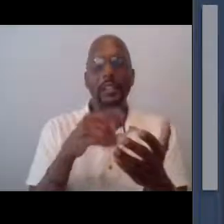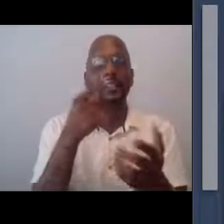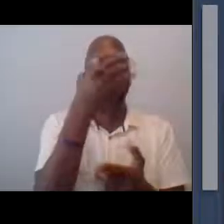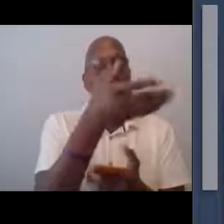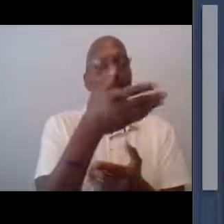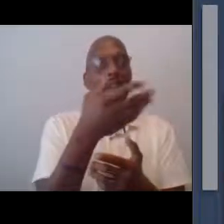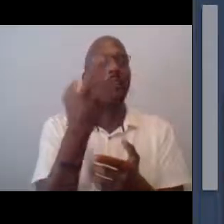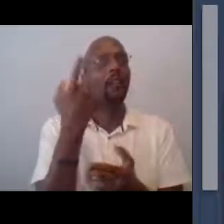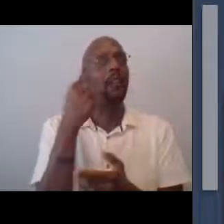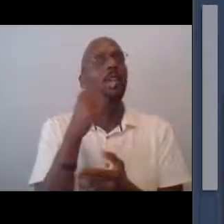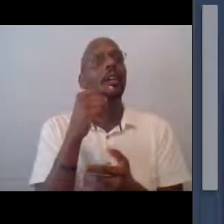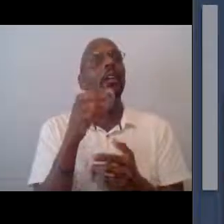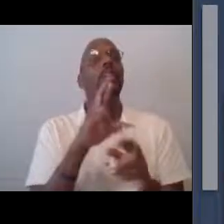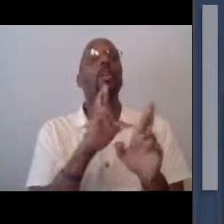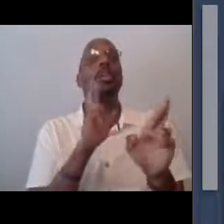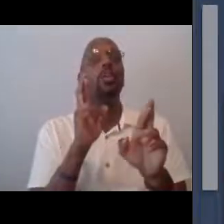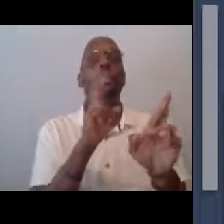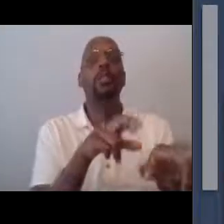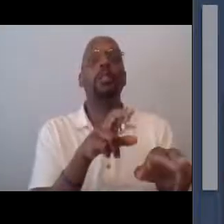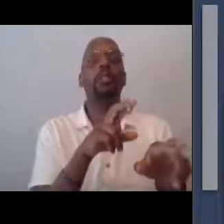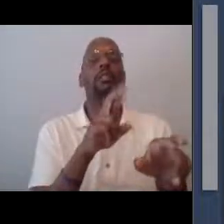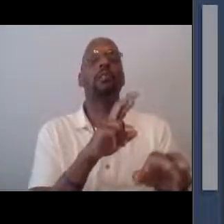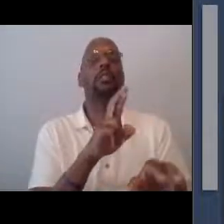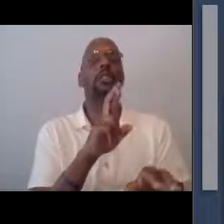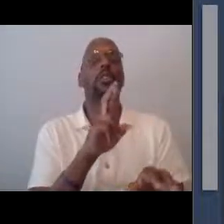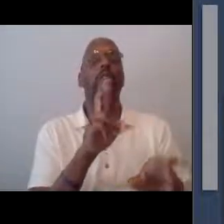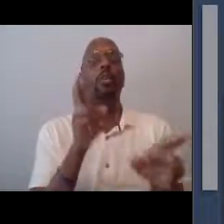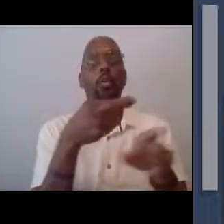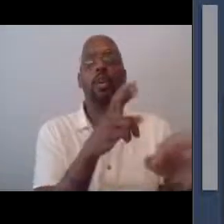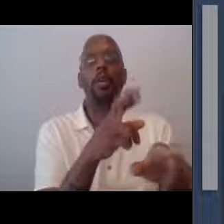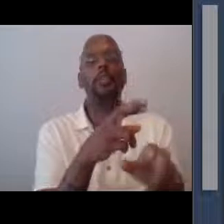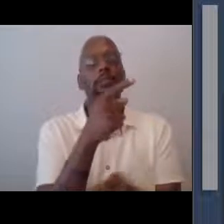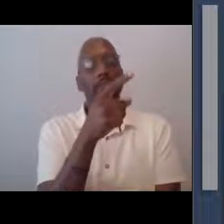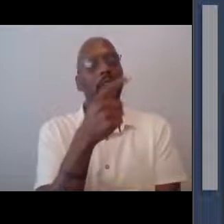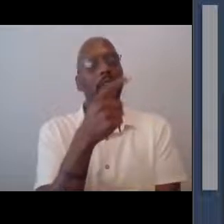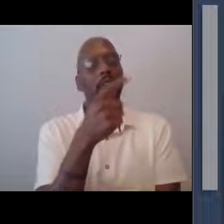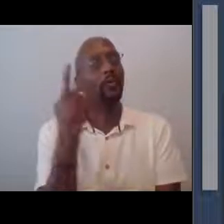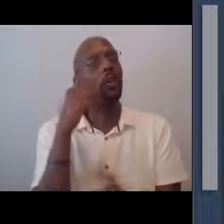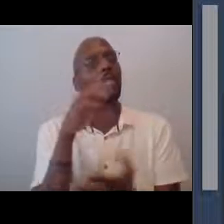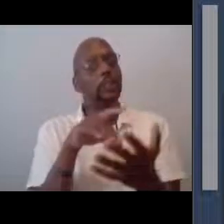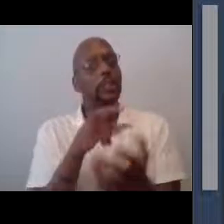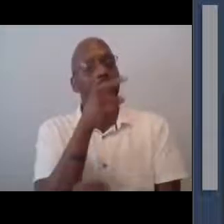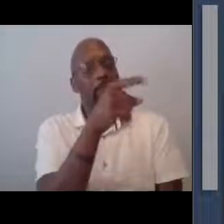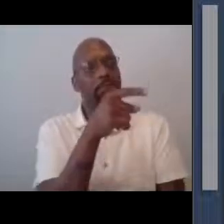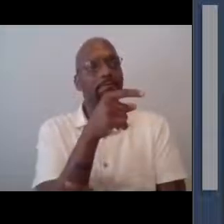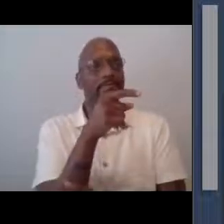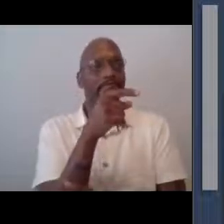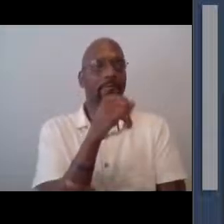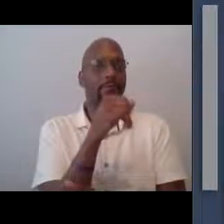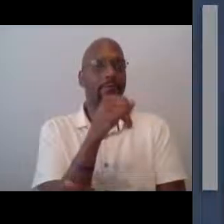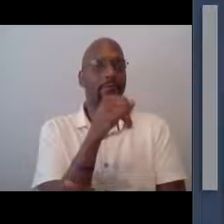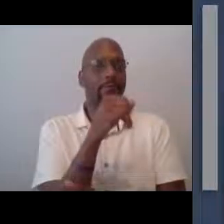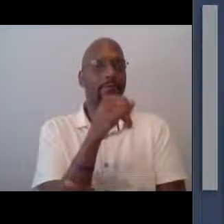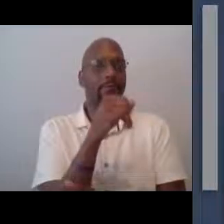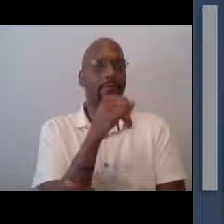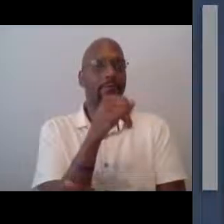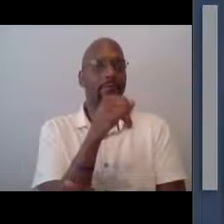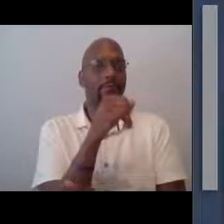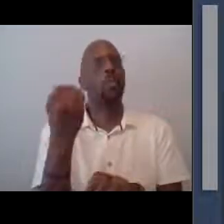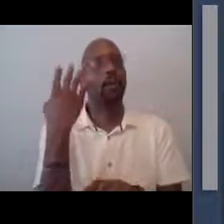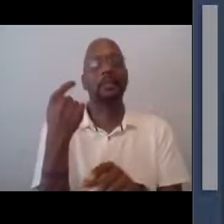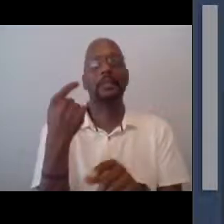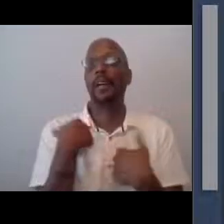River. So yay for that. Couple other things I want to draw your attention to on our website. There's some notice of funding opportunities that are out